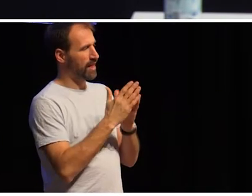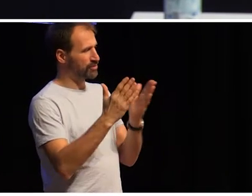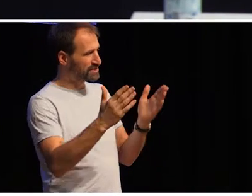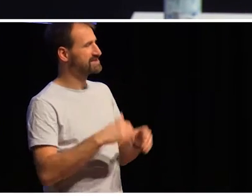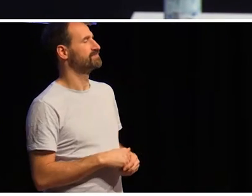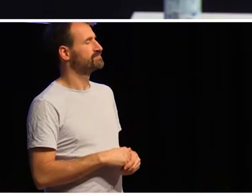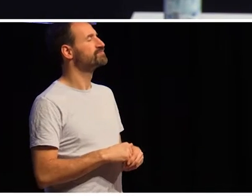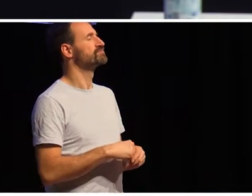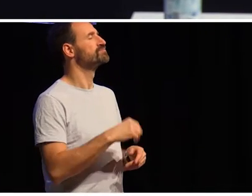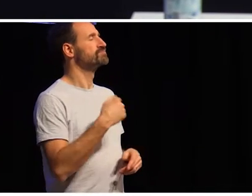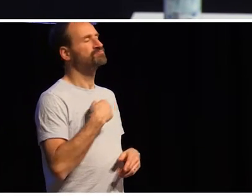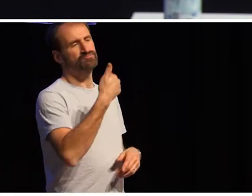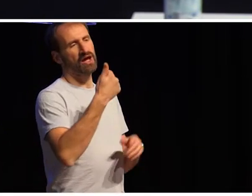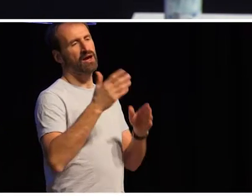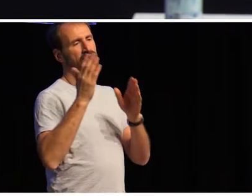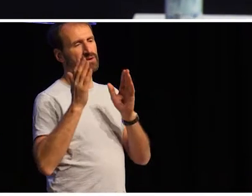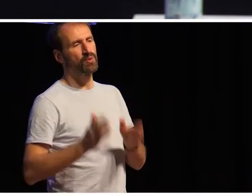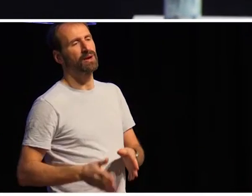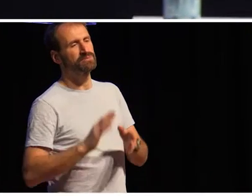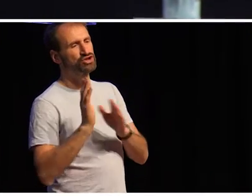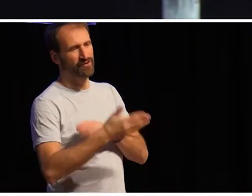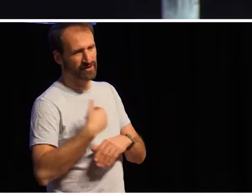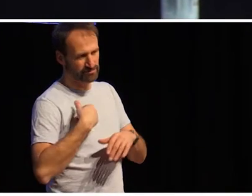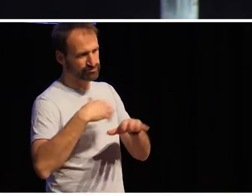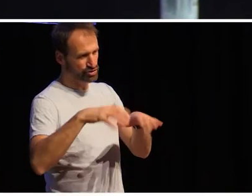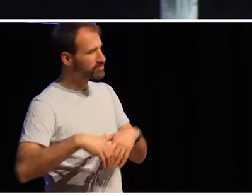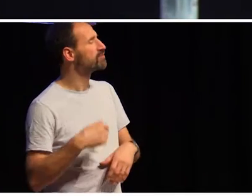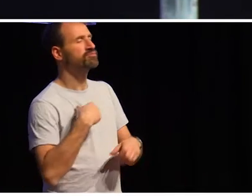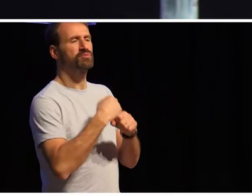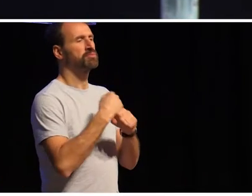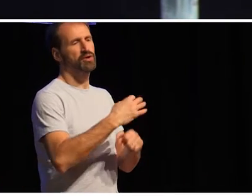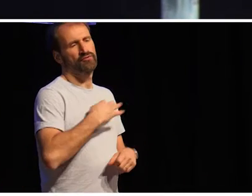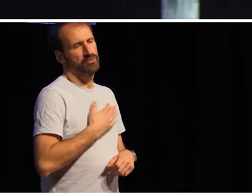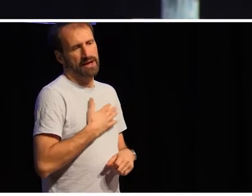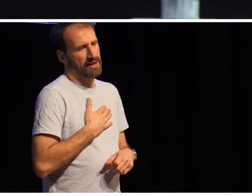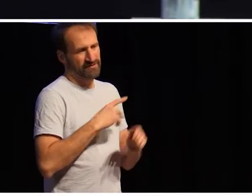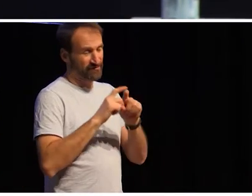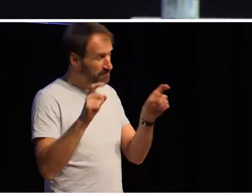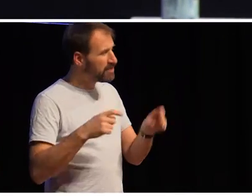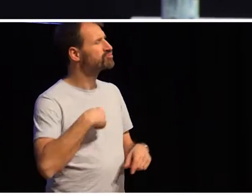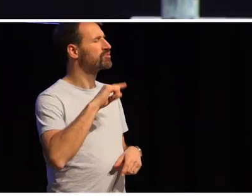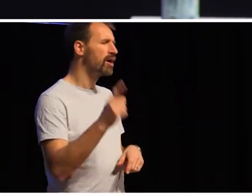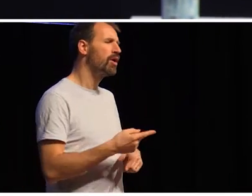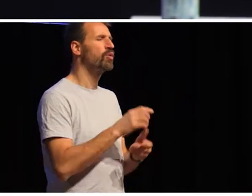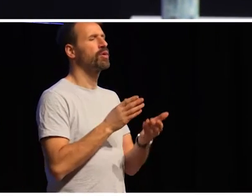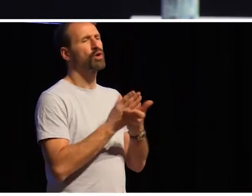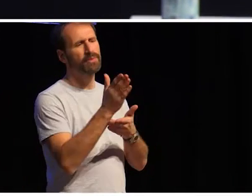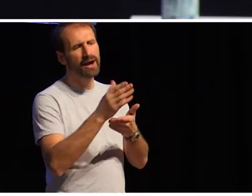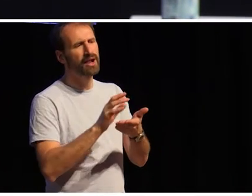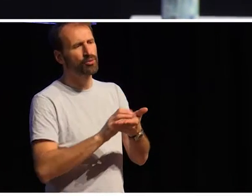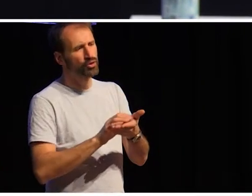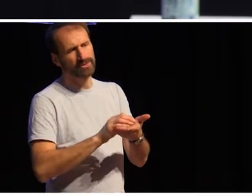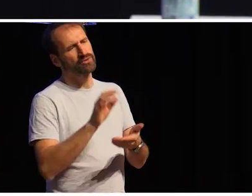wrote. I'm working for my own company. Yeah, I've also done some mobile programming for iOS. And